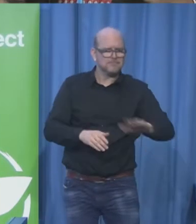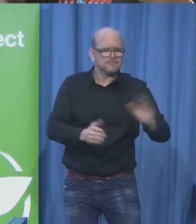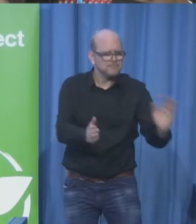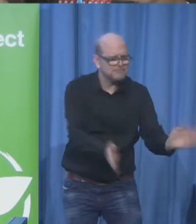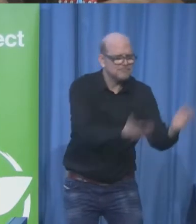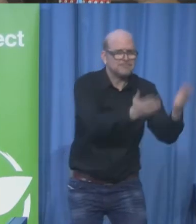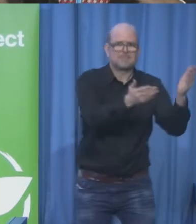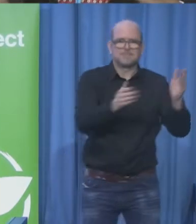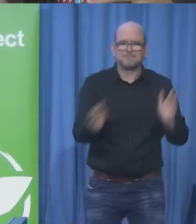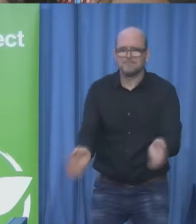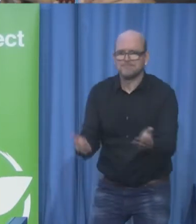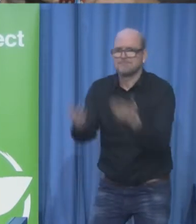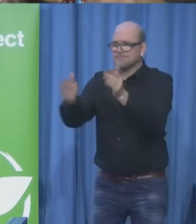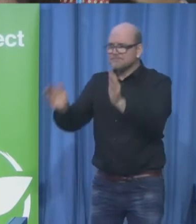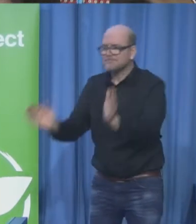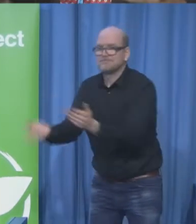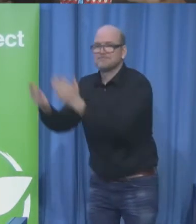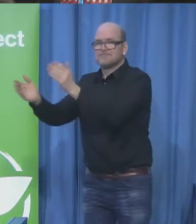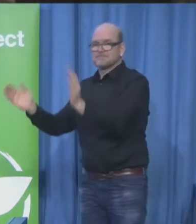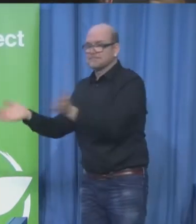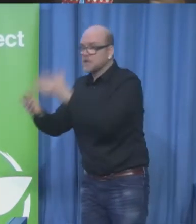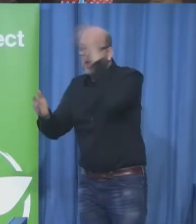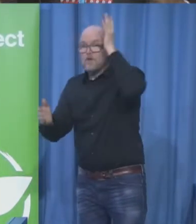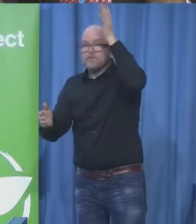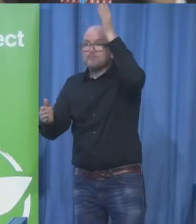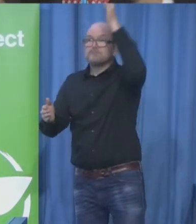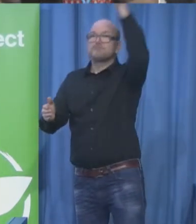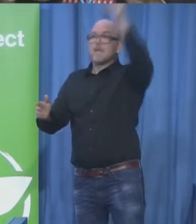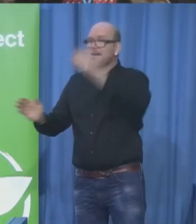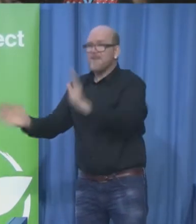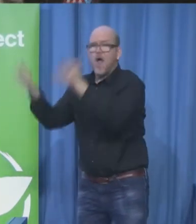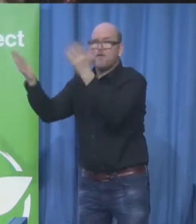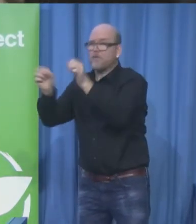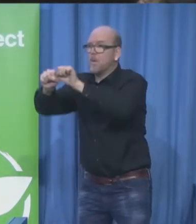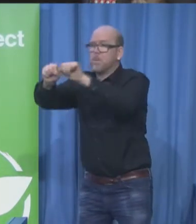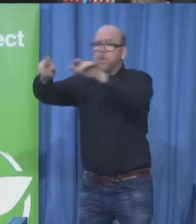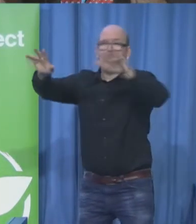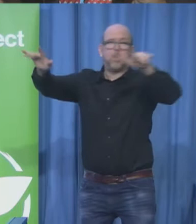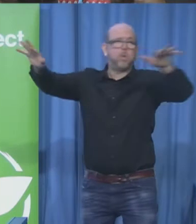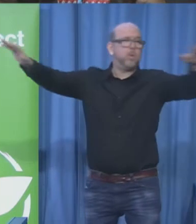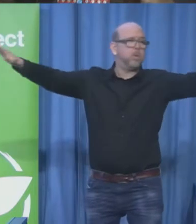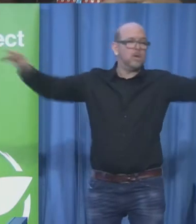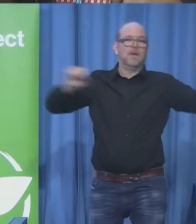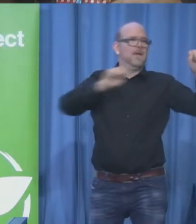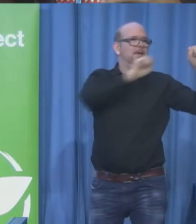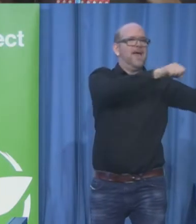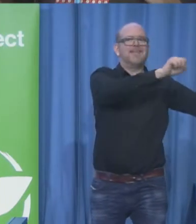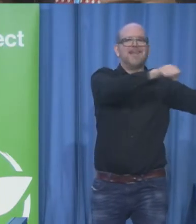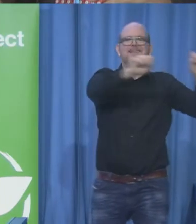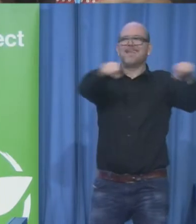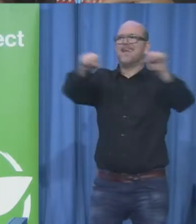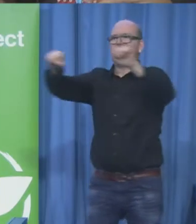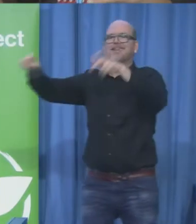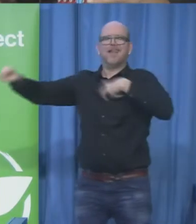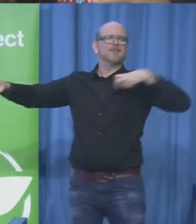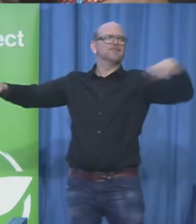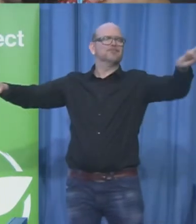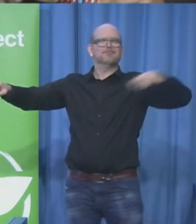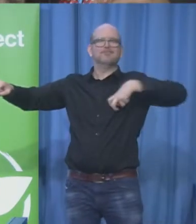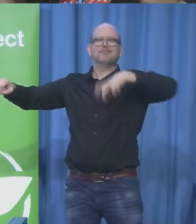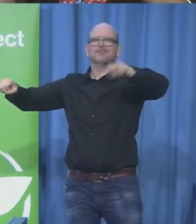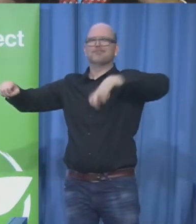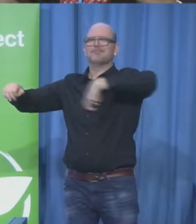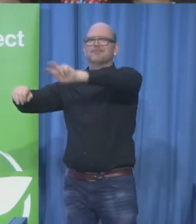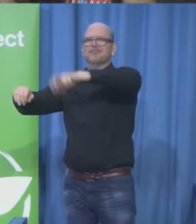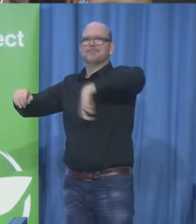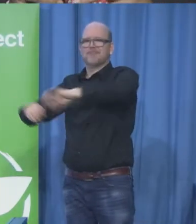tend to find that those who are created different struggle when everyone is the same. But as they go forth